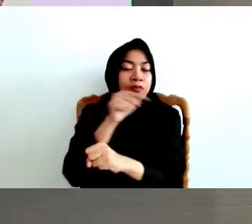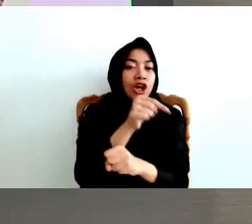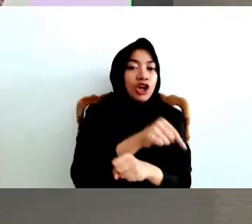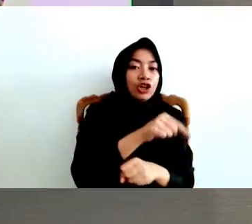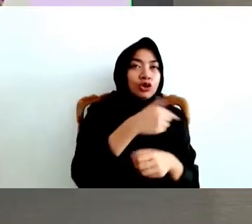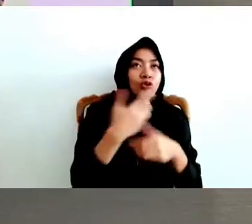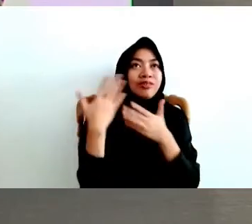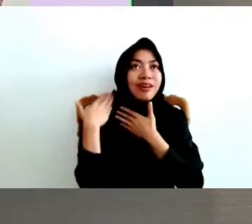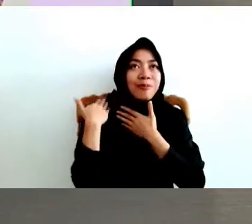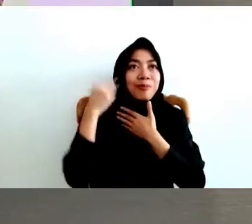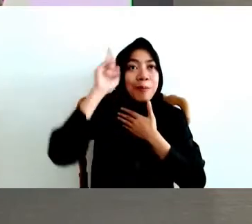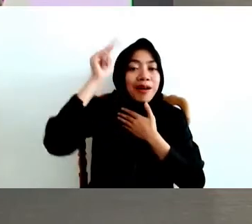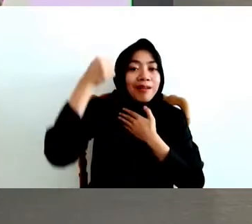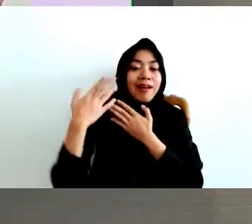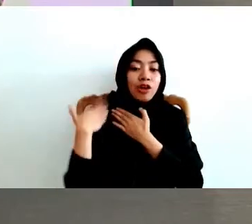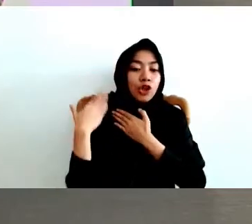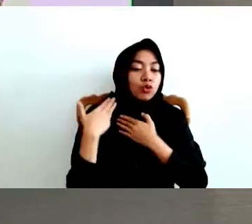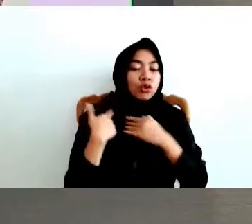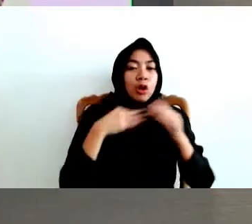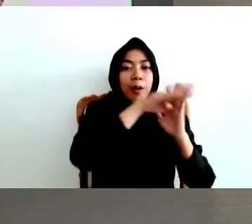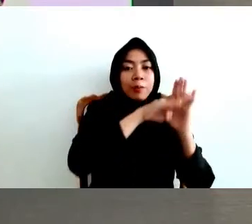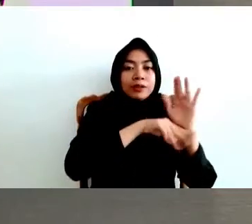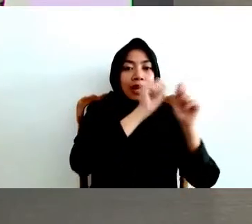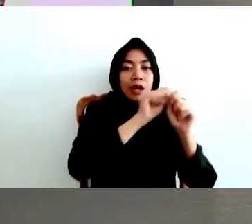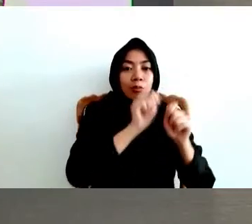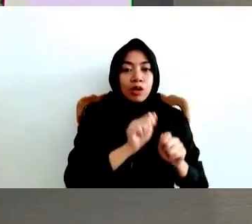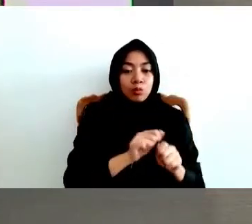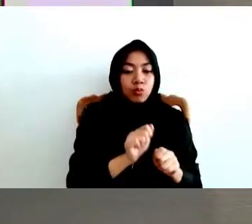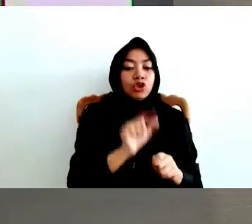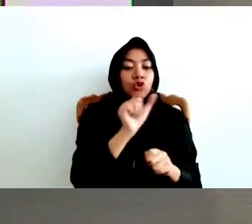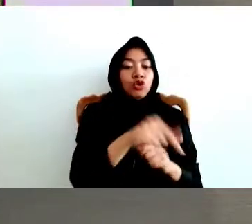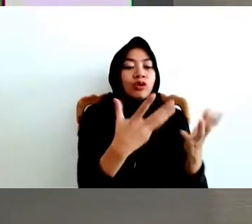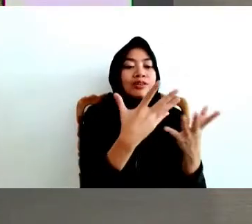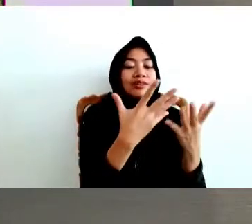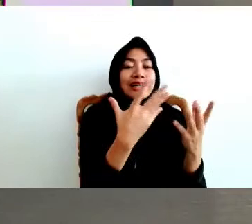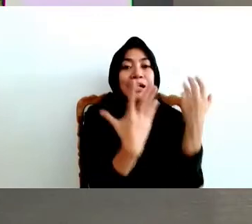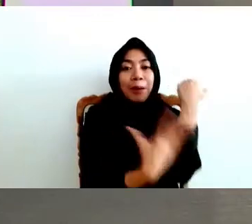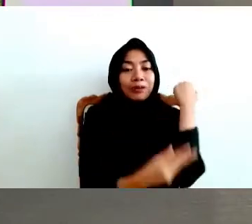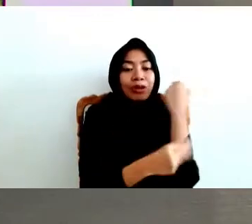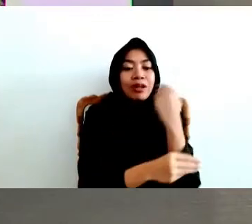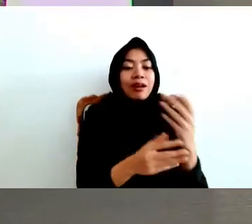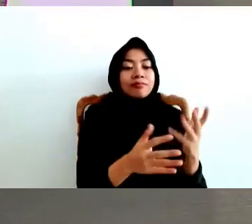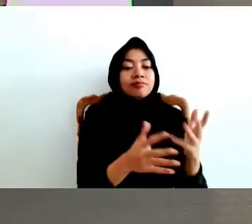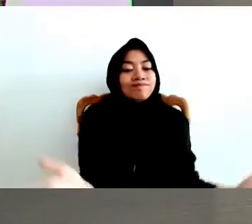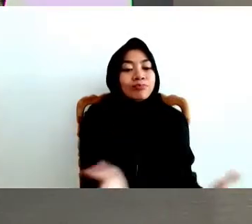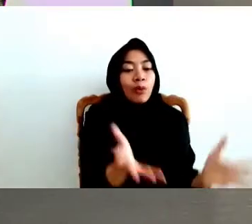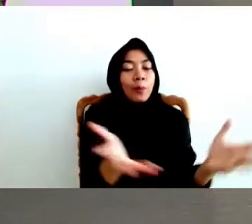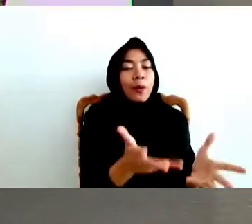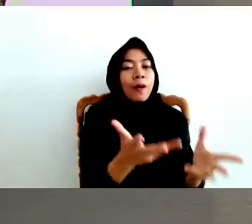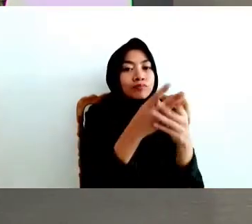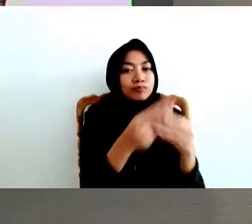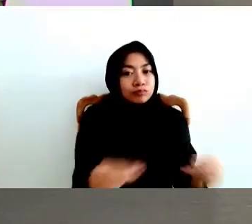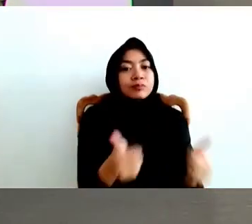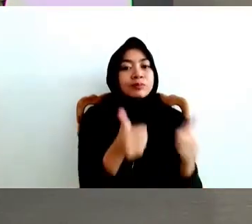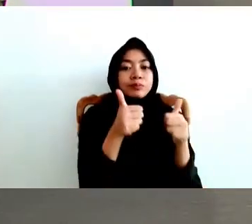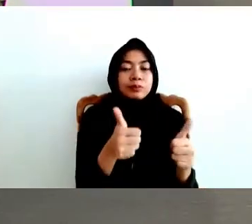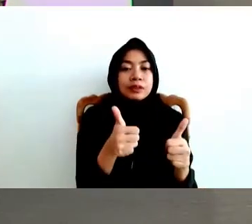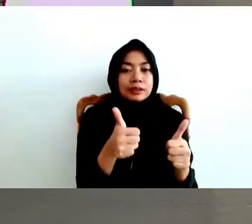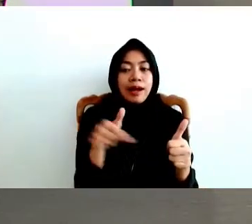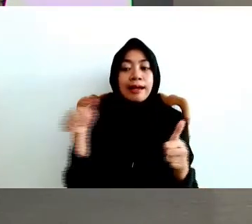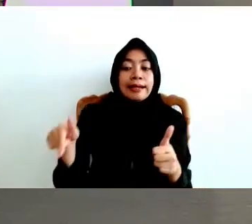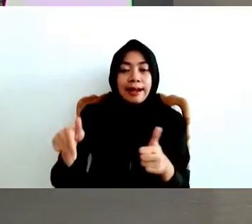vulnerabilities, the source of the poverty, and this is give like the guidance for the government, for